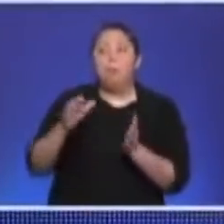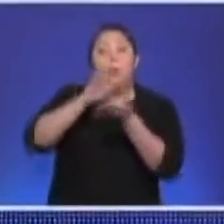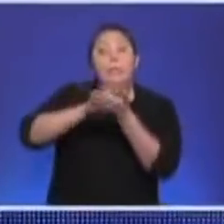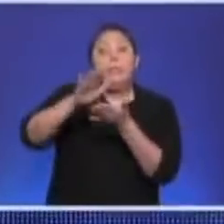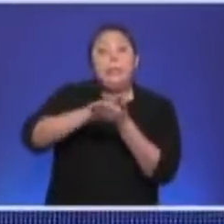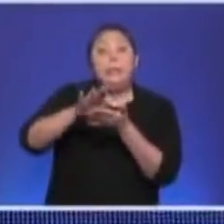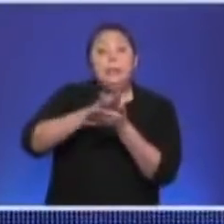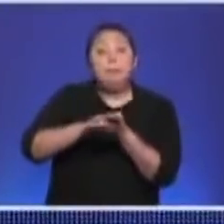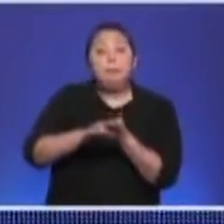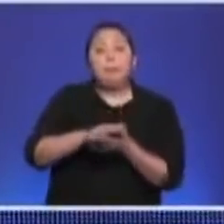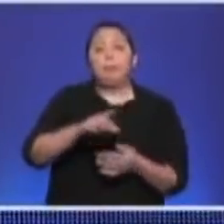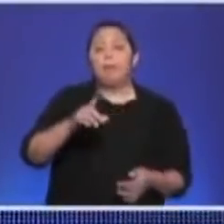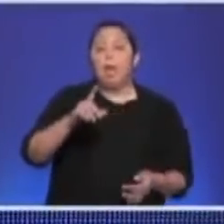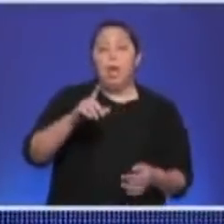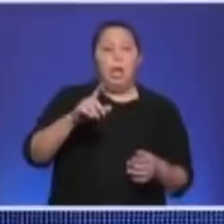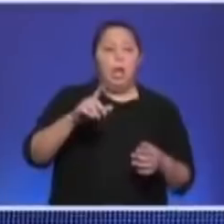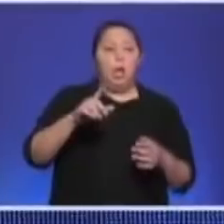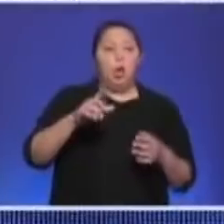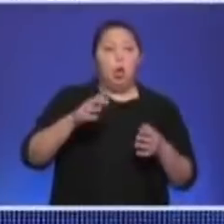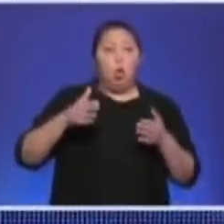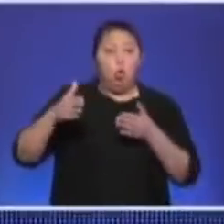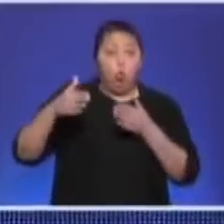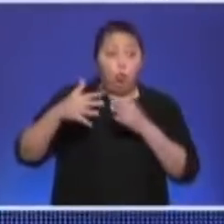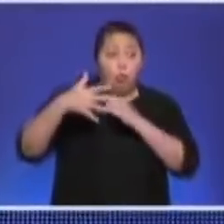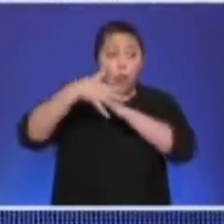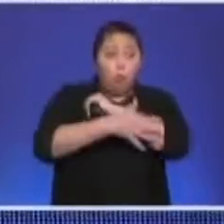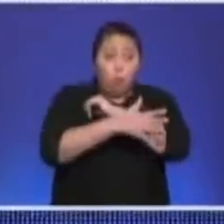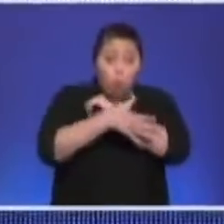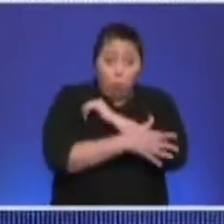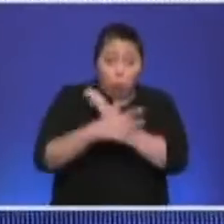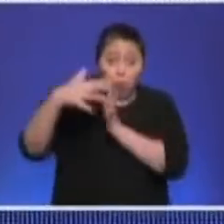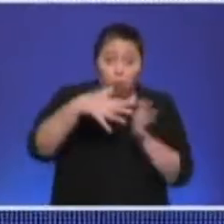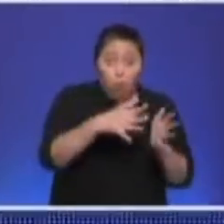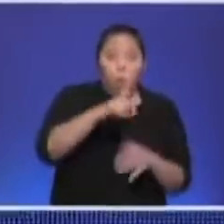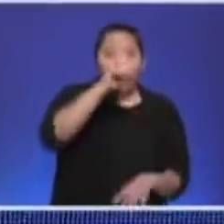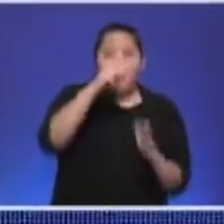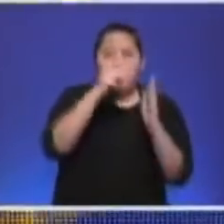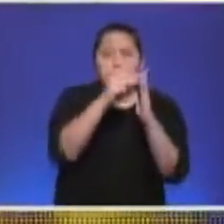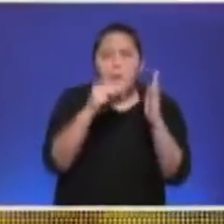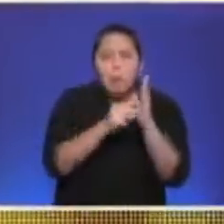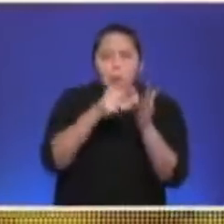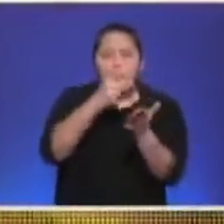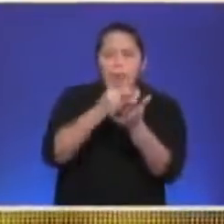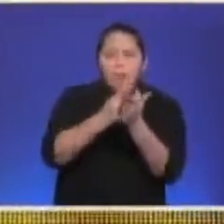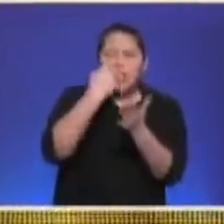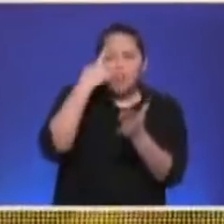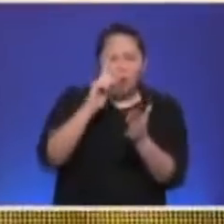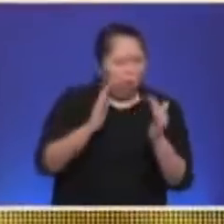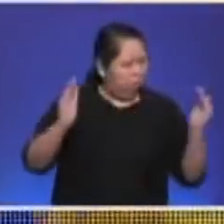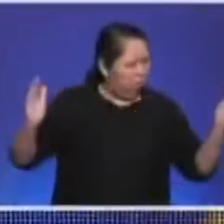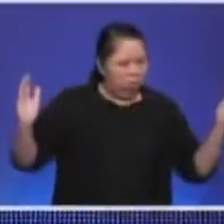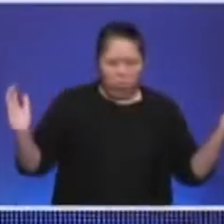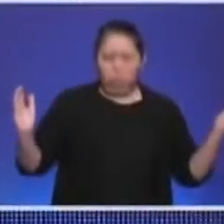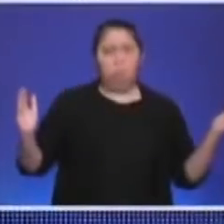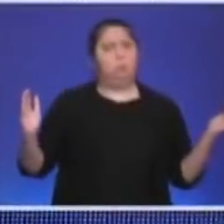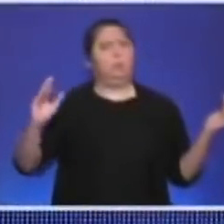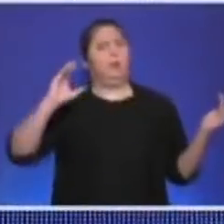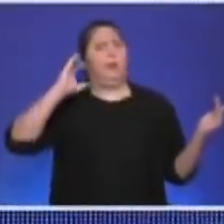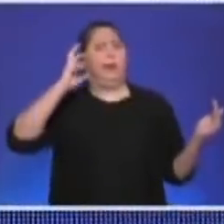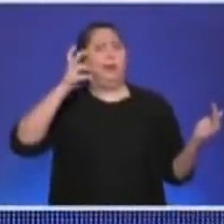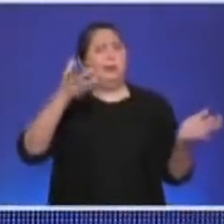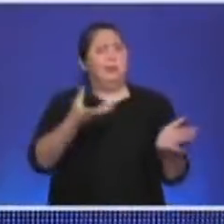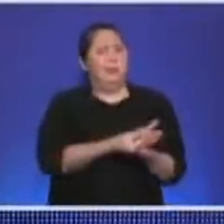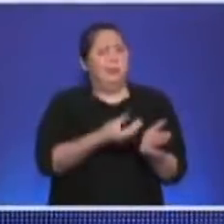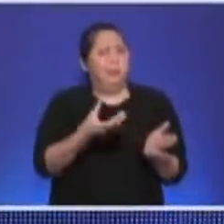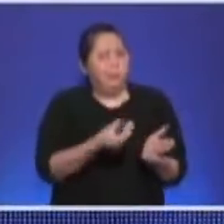pesos per meter. That's crazy. That's really corrupt. Yung modernization nila ng PUV system nila, they